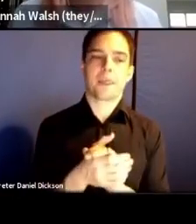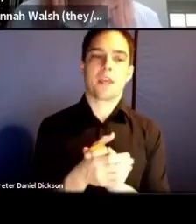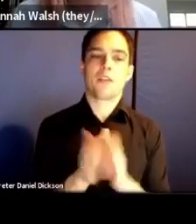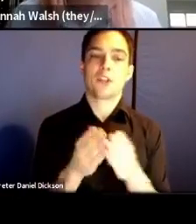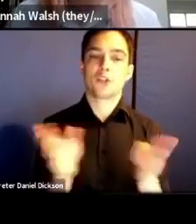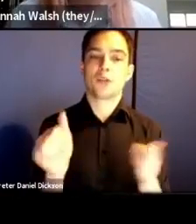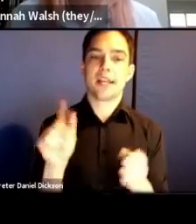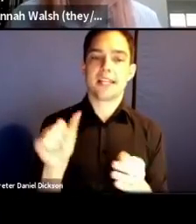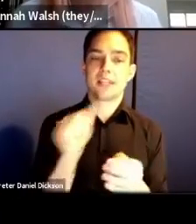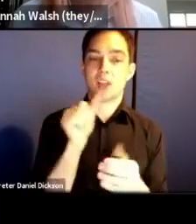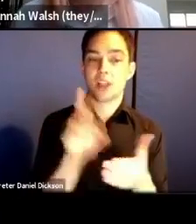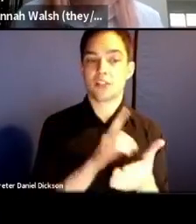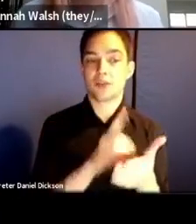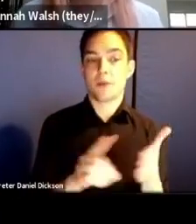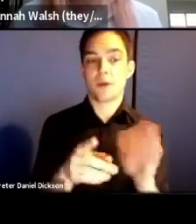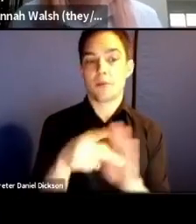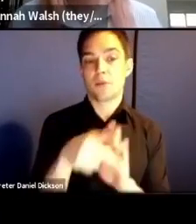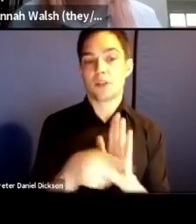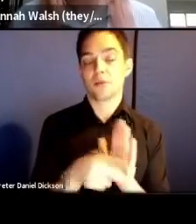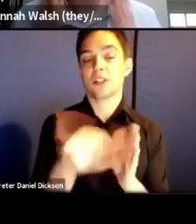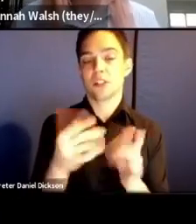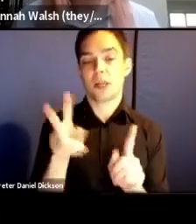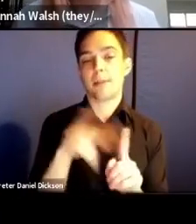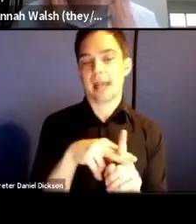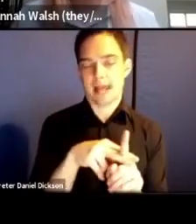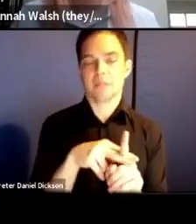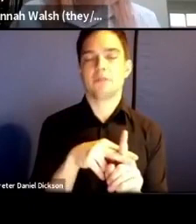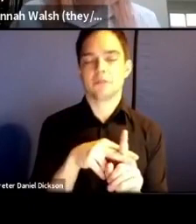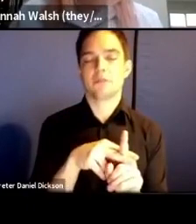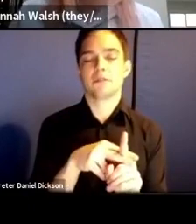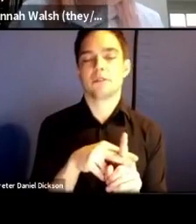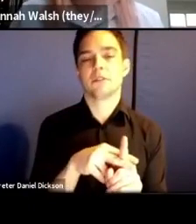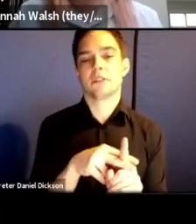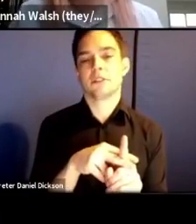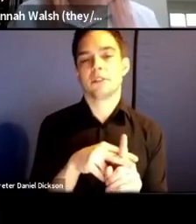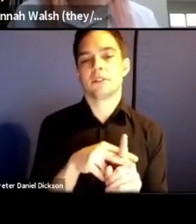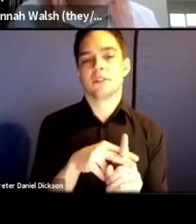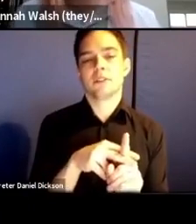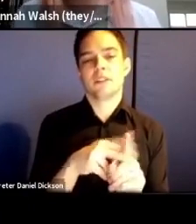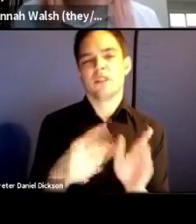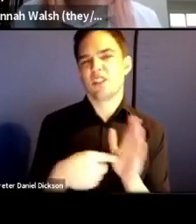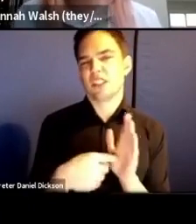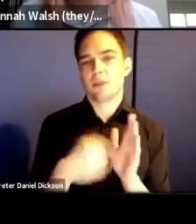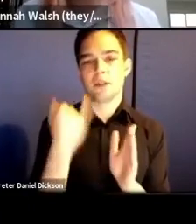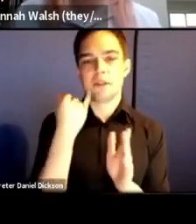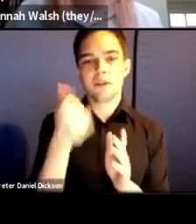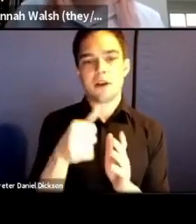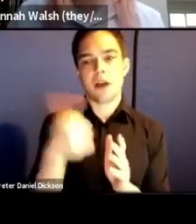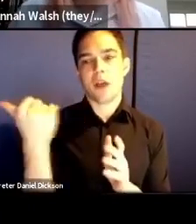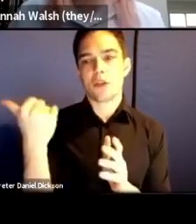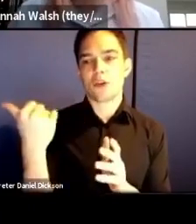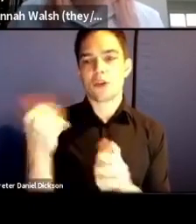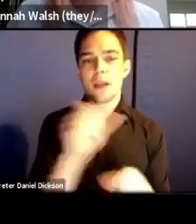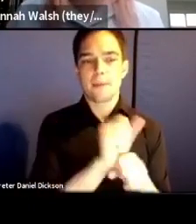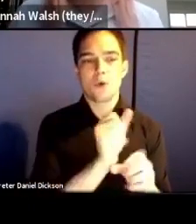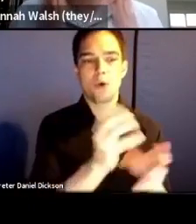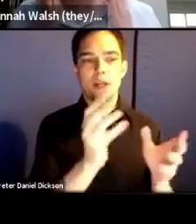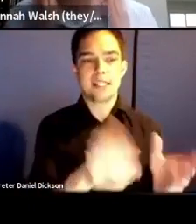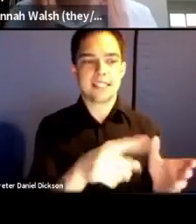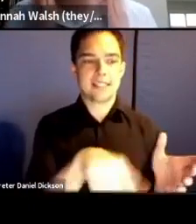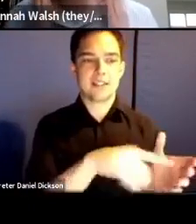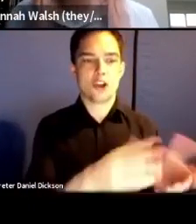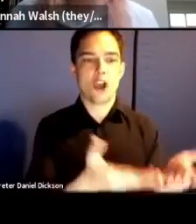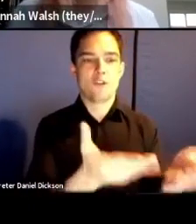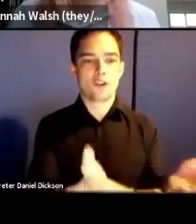ADA non-discrimination principles do still apply. For example, if other employees are offered